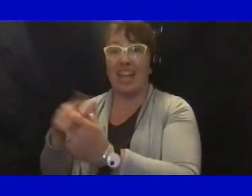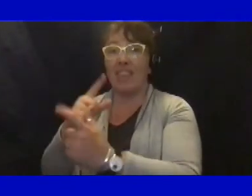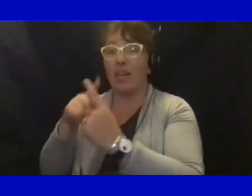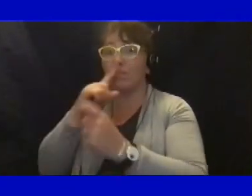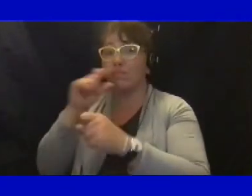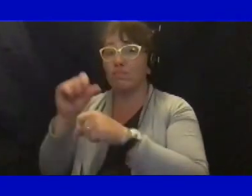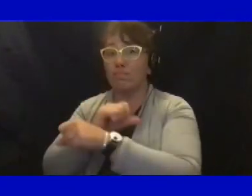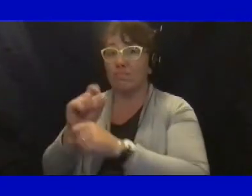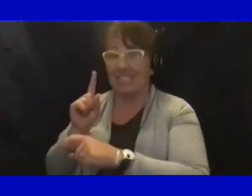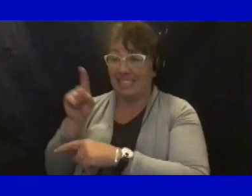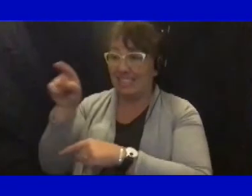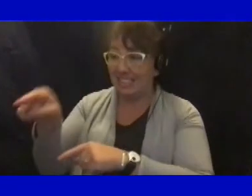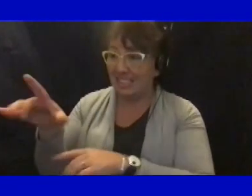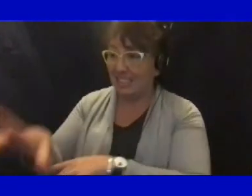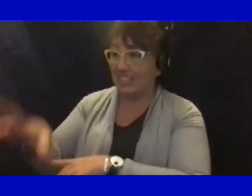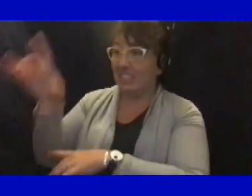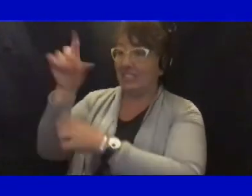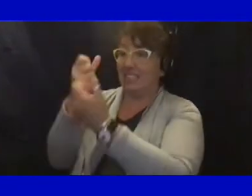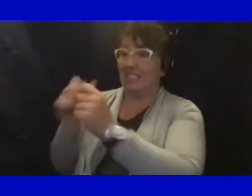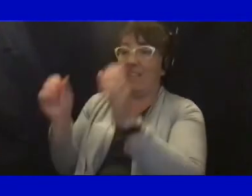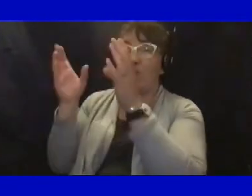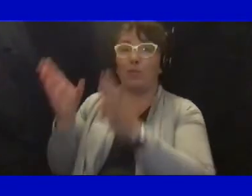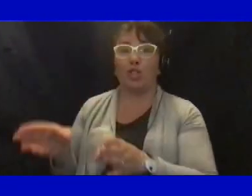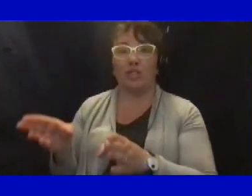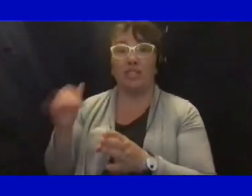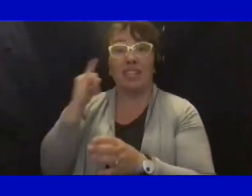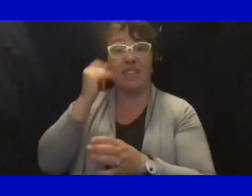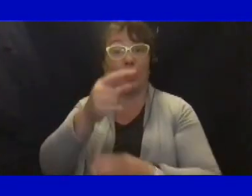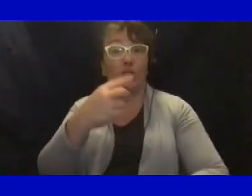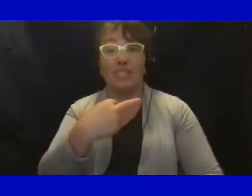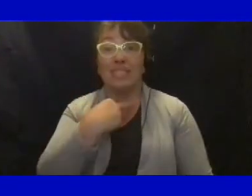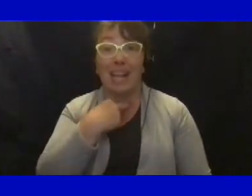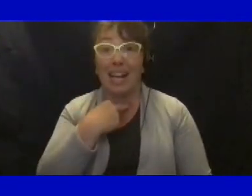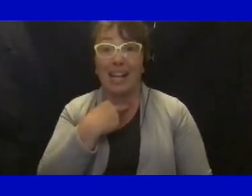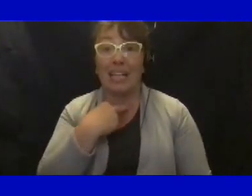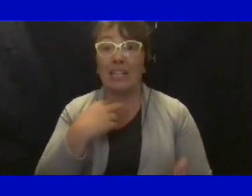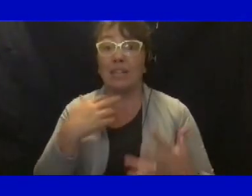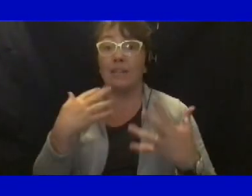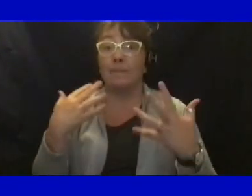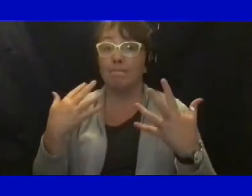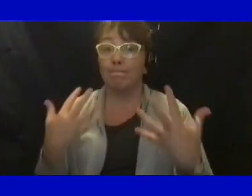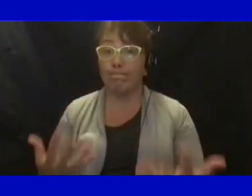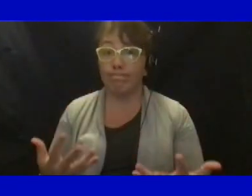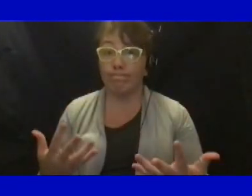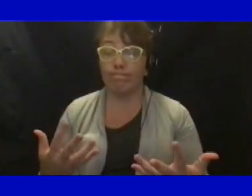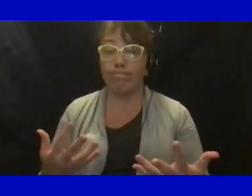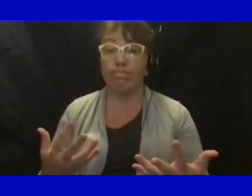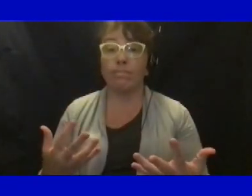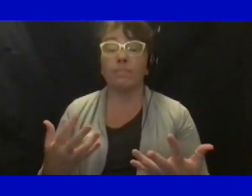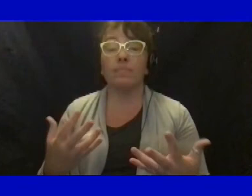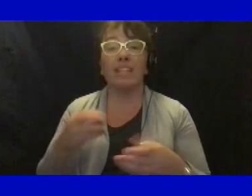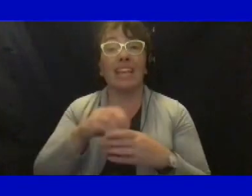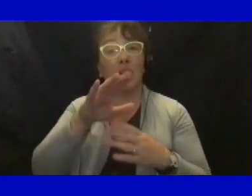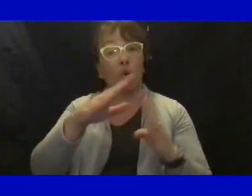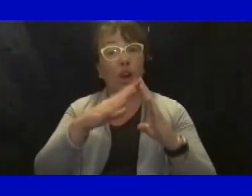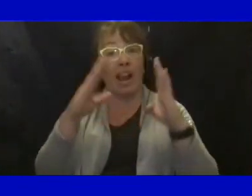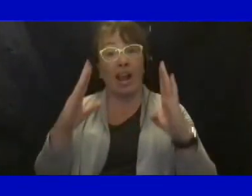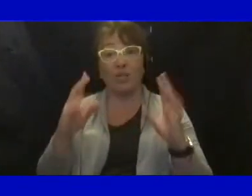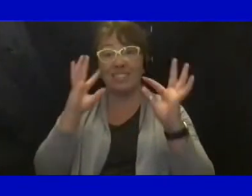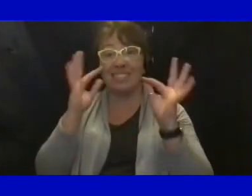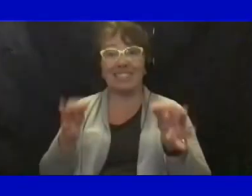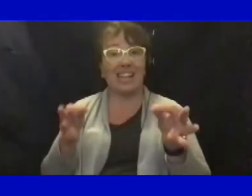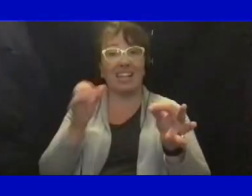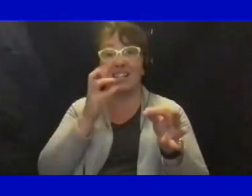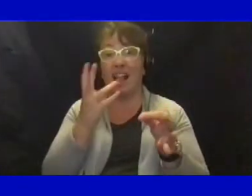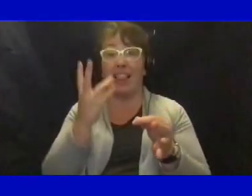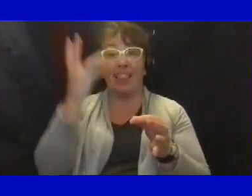cases. So if you are being impacted at your home and you chose not to